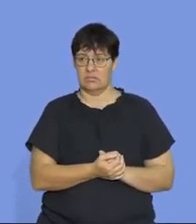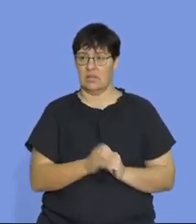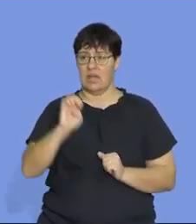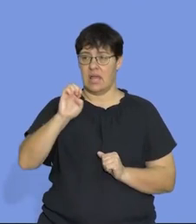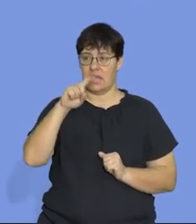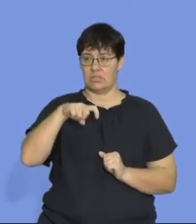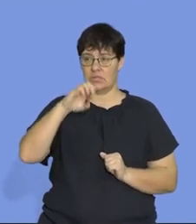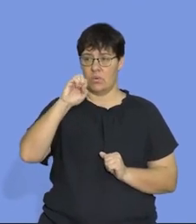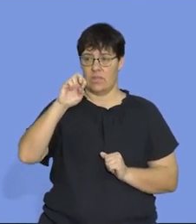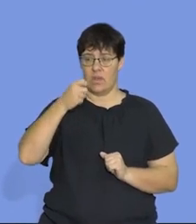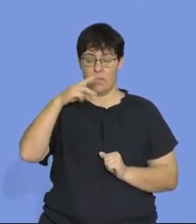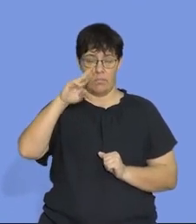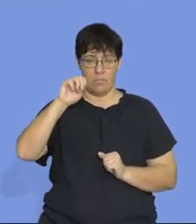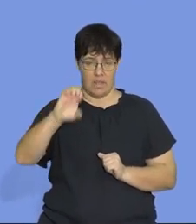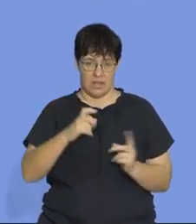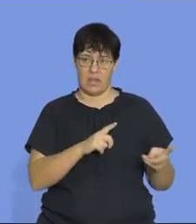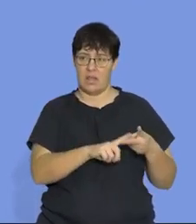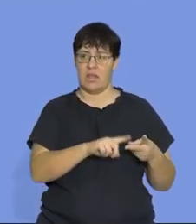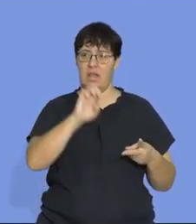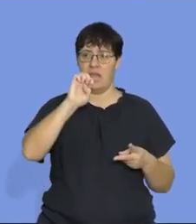and your endothermic, right?